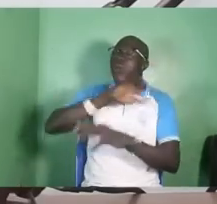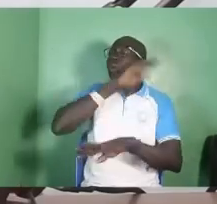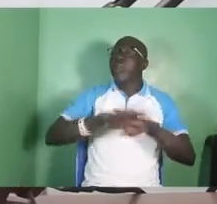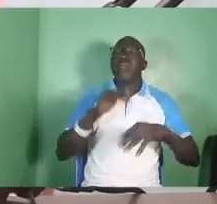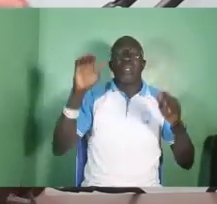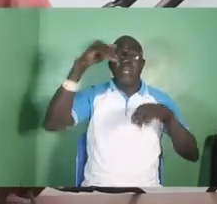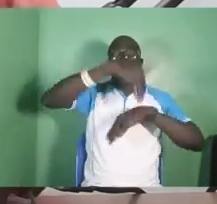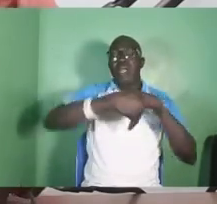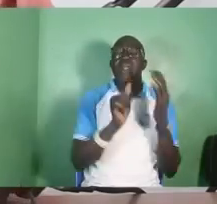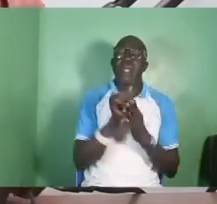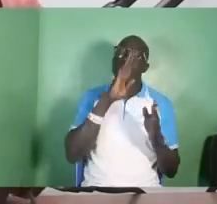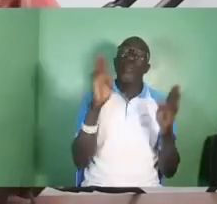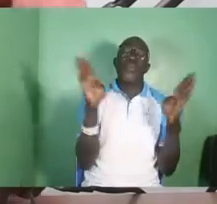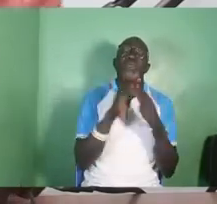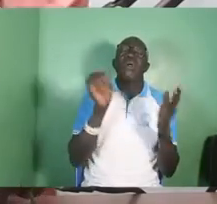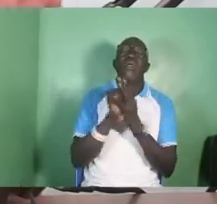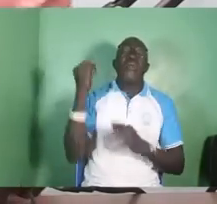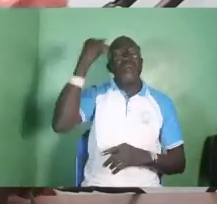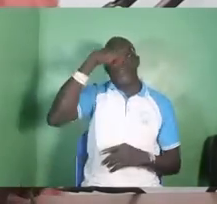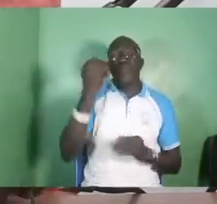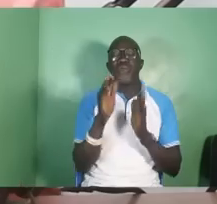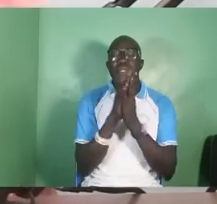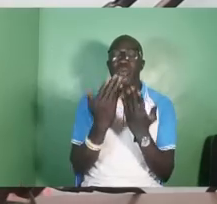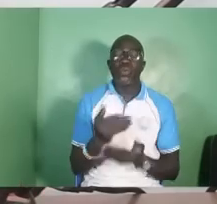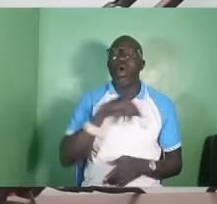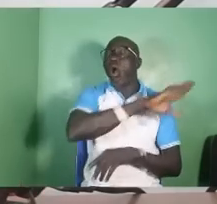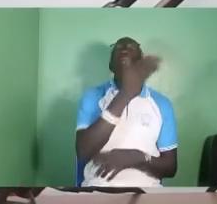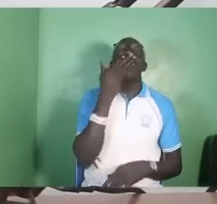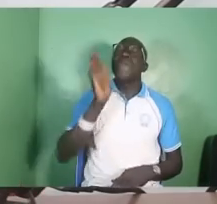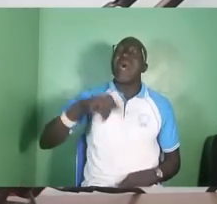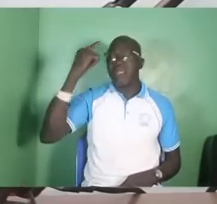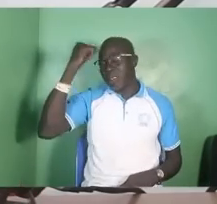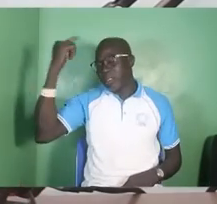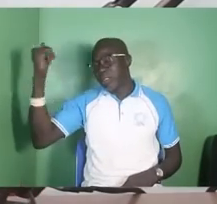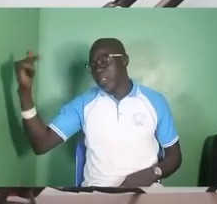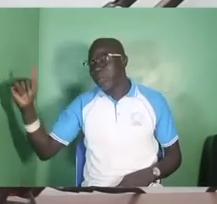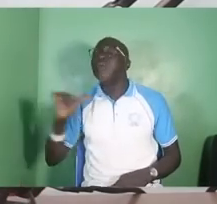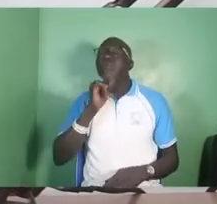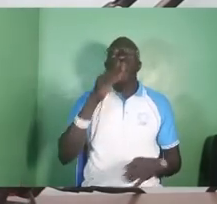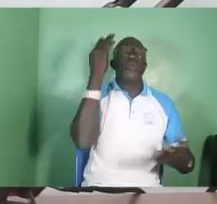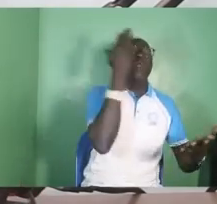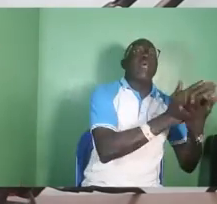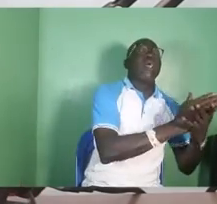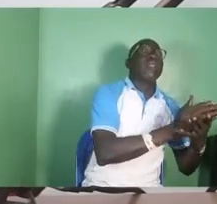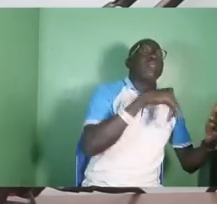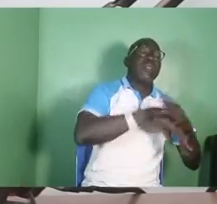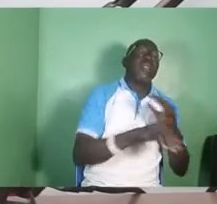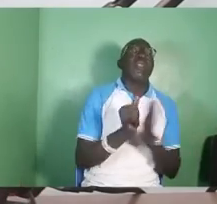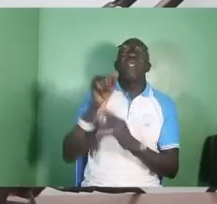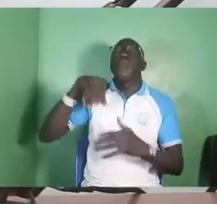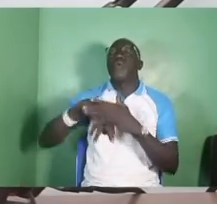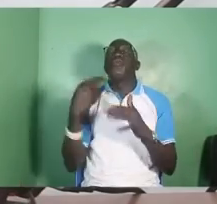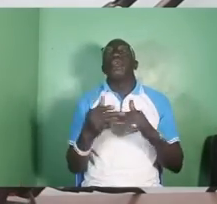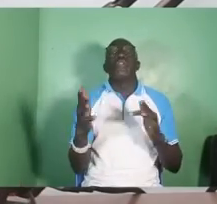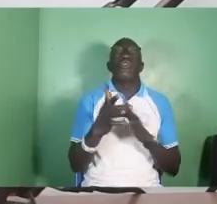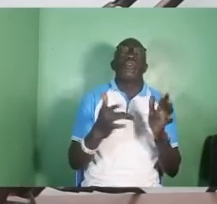asale awa pa de lori fe anaka na yo pinde ba to bo pinde ba pinde ba ye na ho ka in